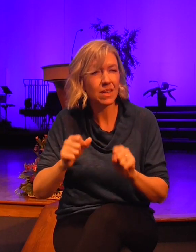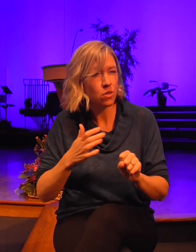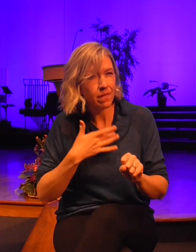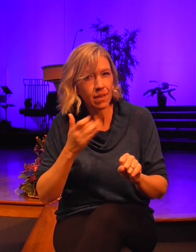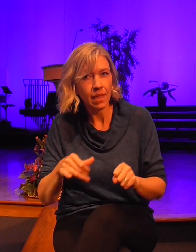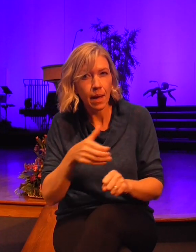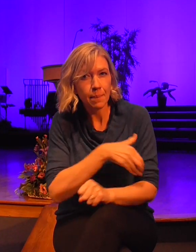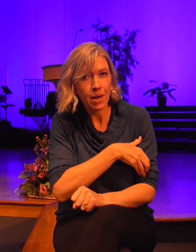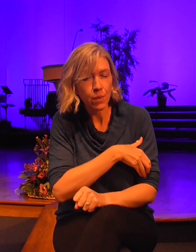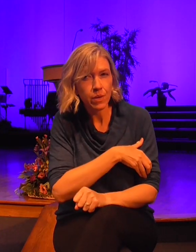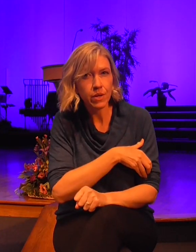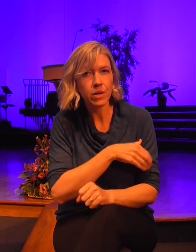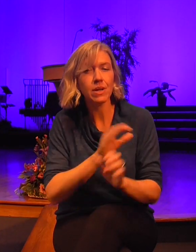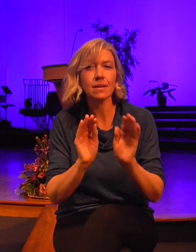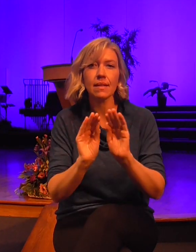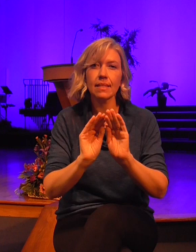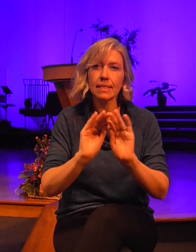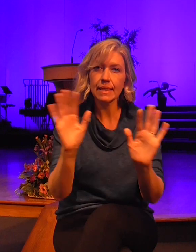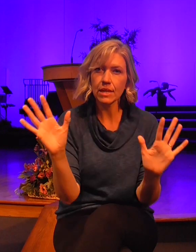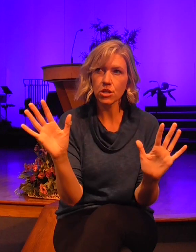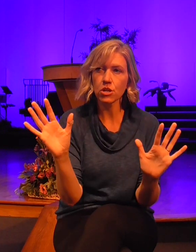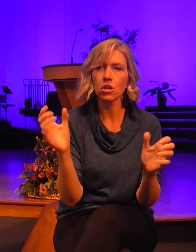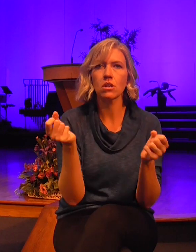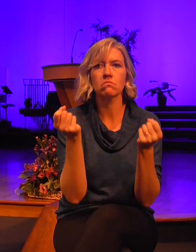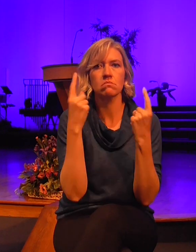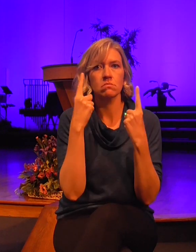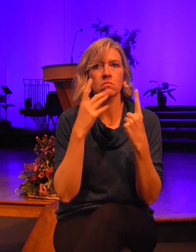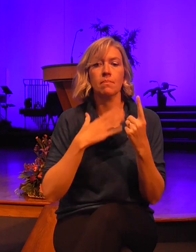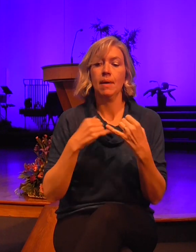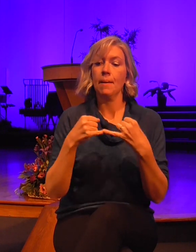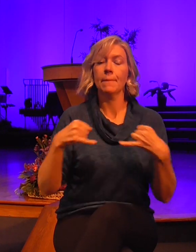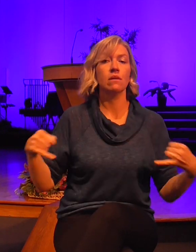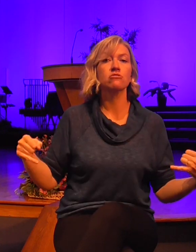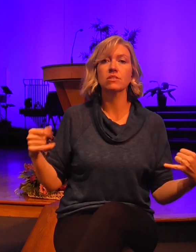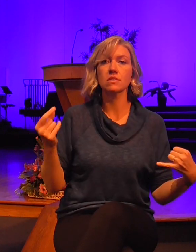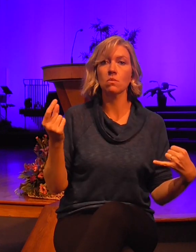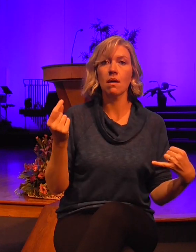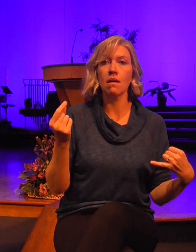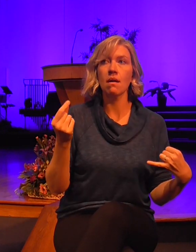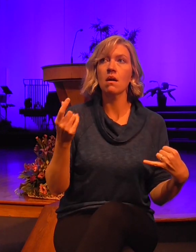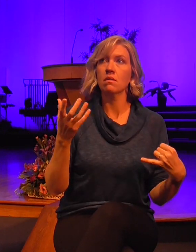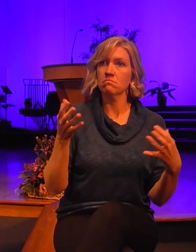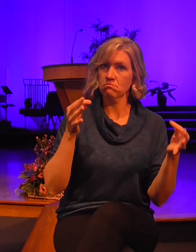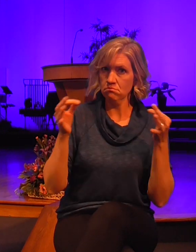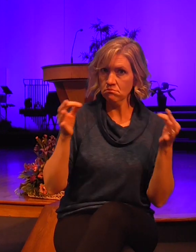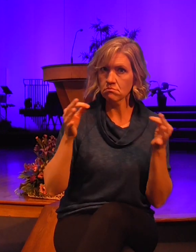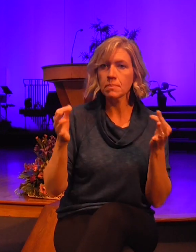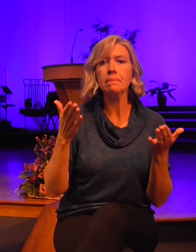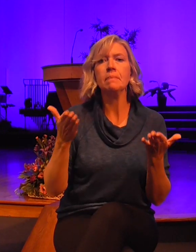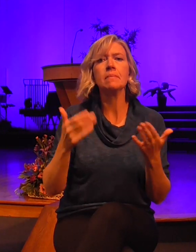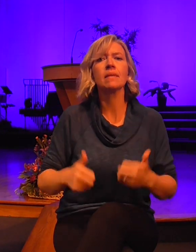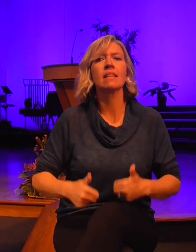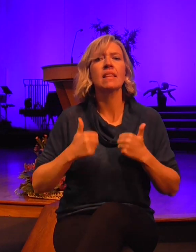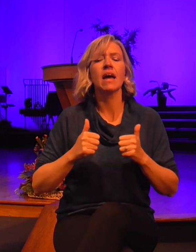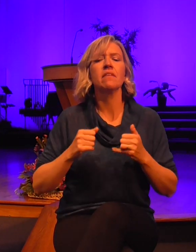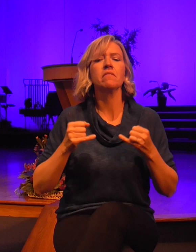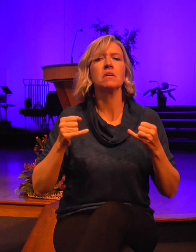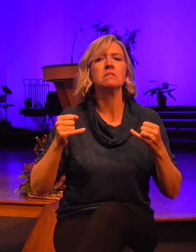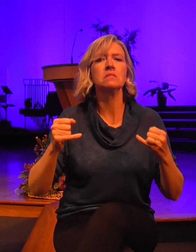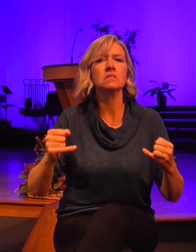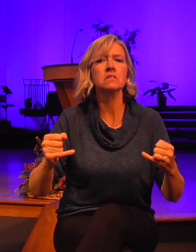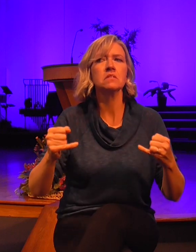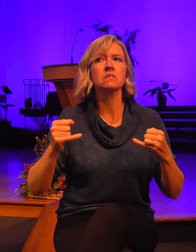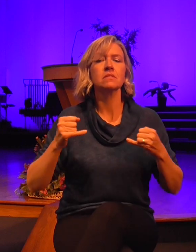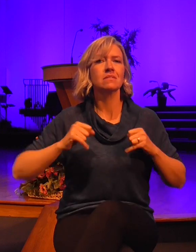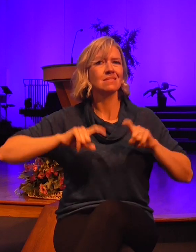of that? That clarity of knowing what your boundaries are. And life might push them. The universe may